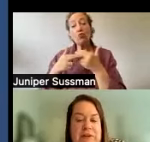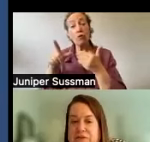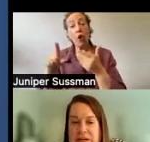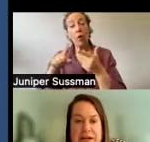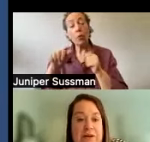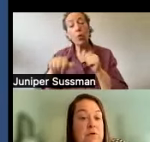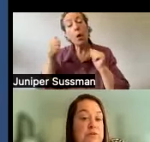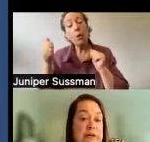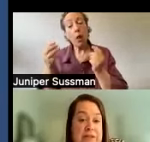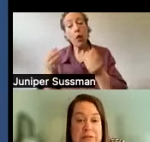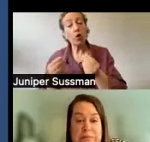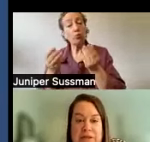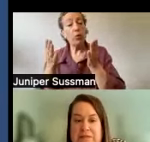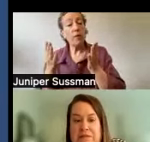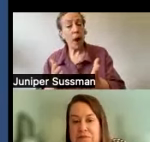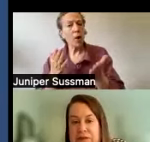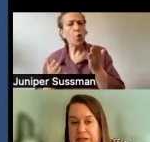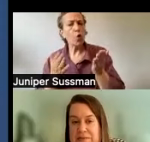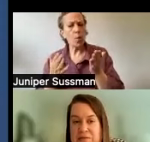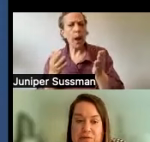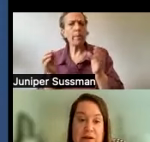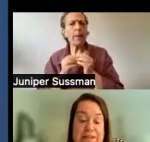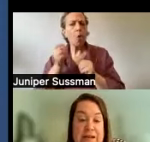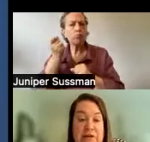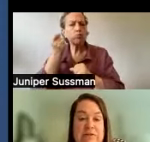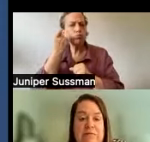either of an understanding or more direct experience treating